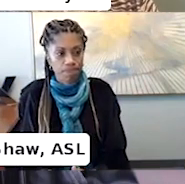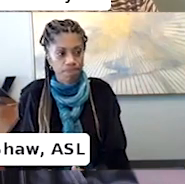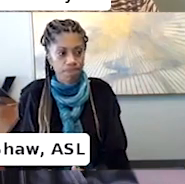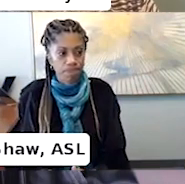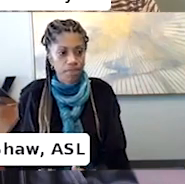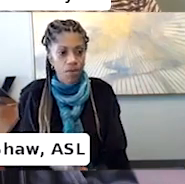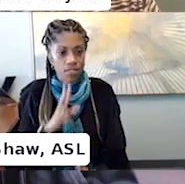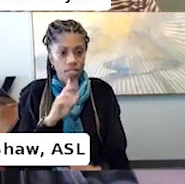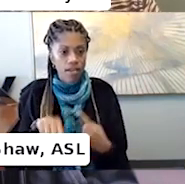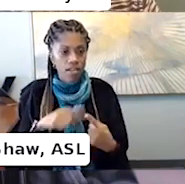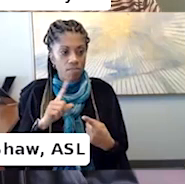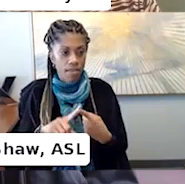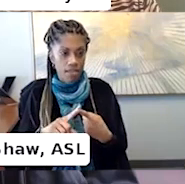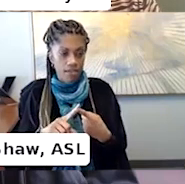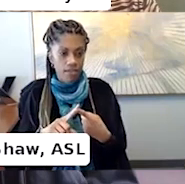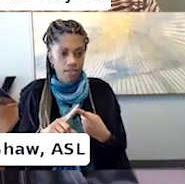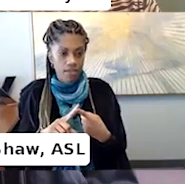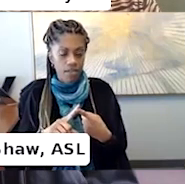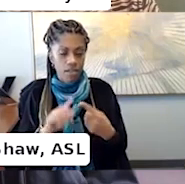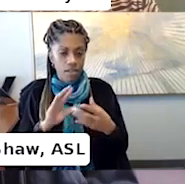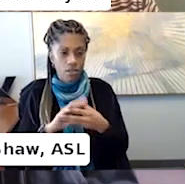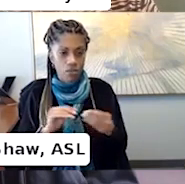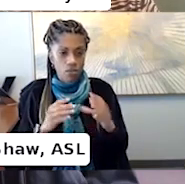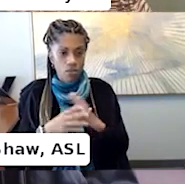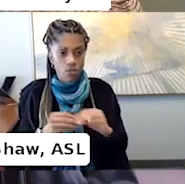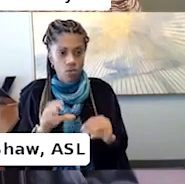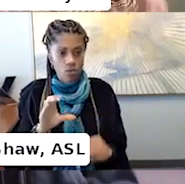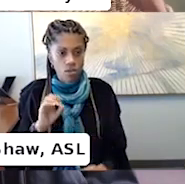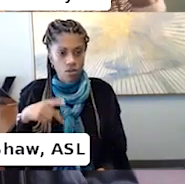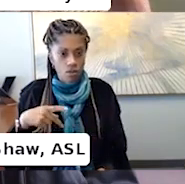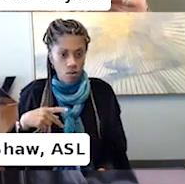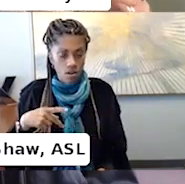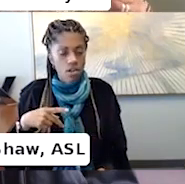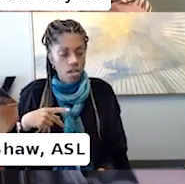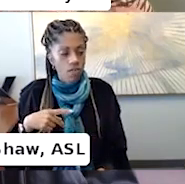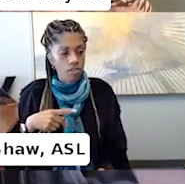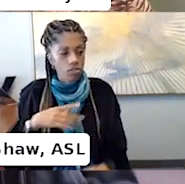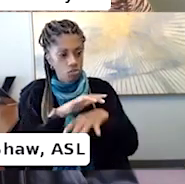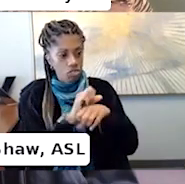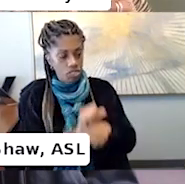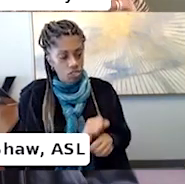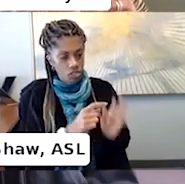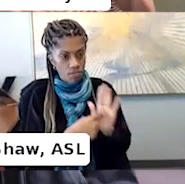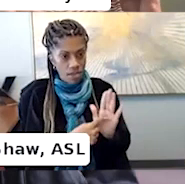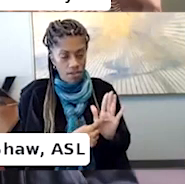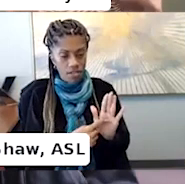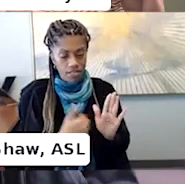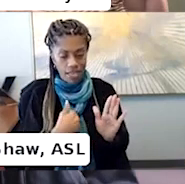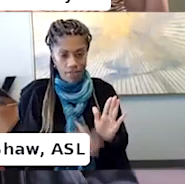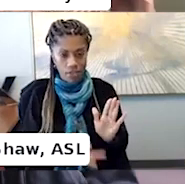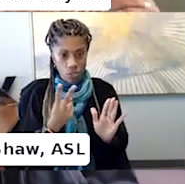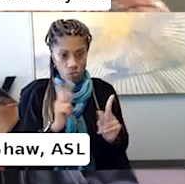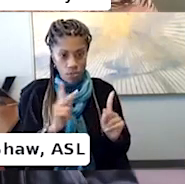StoryCorps has moved from also its traditional model of bringing 2 people together to